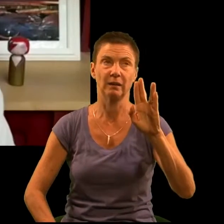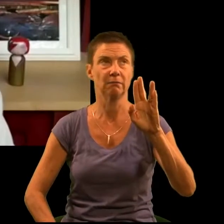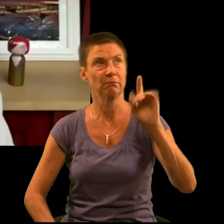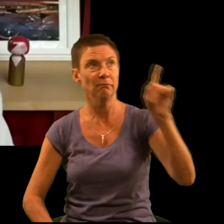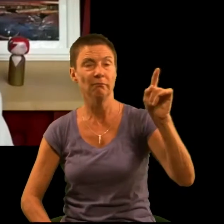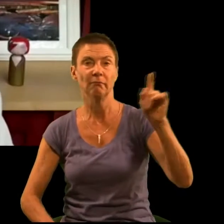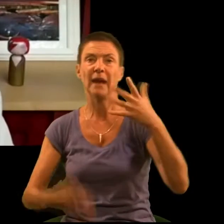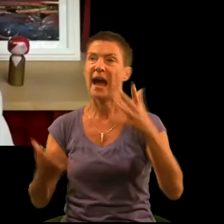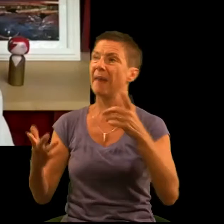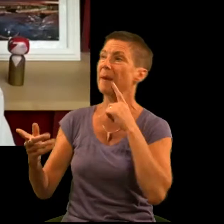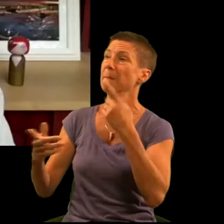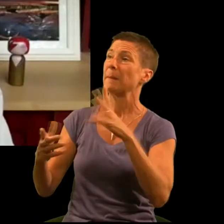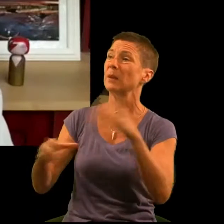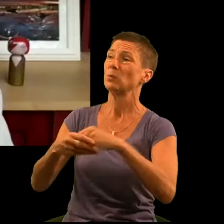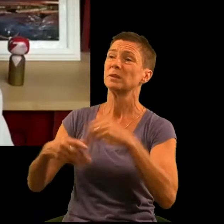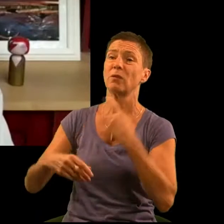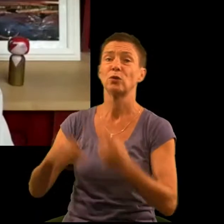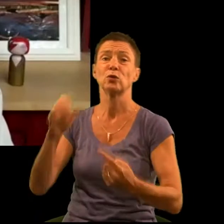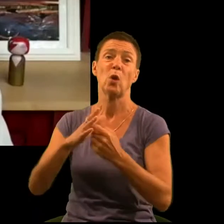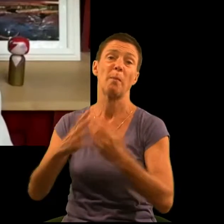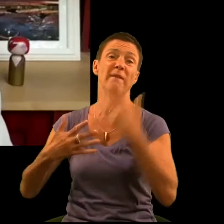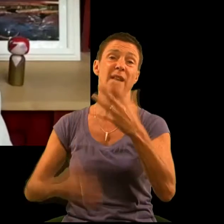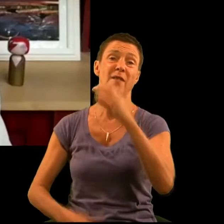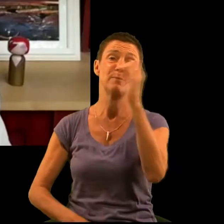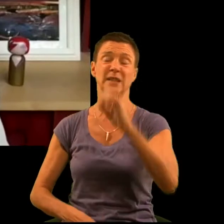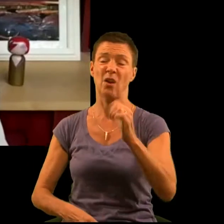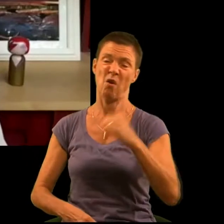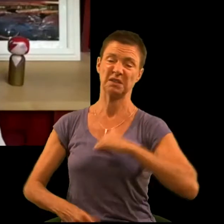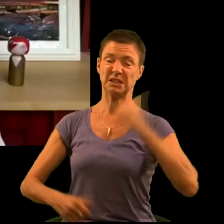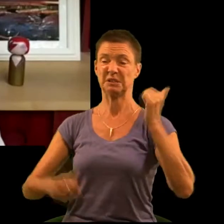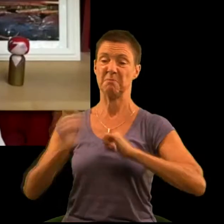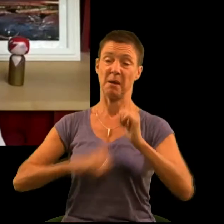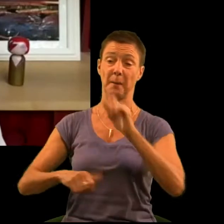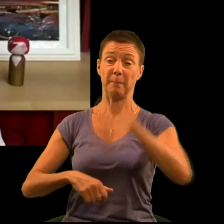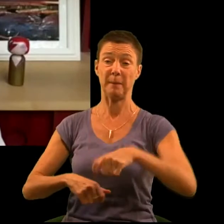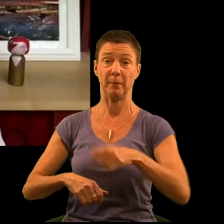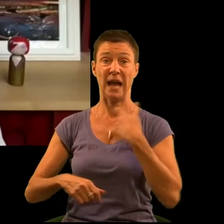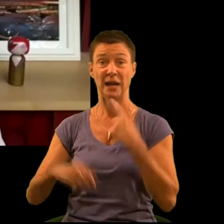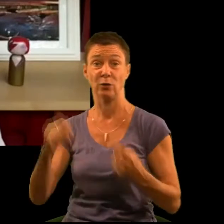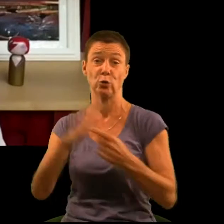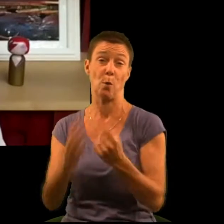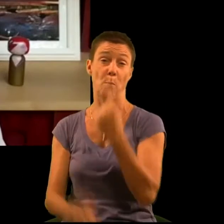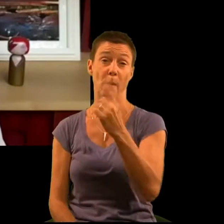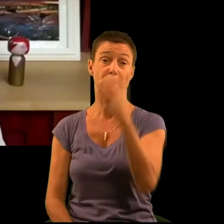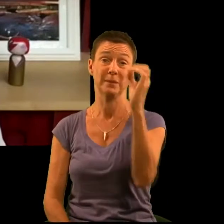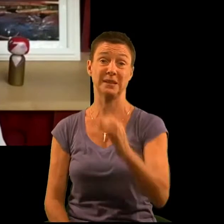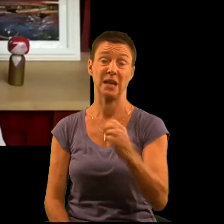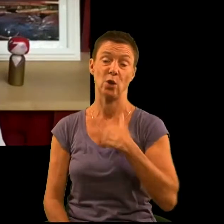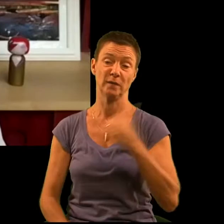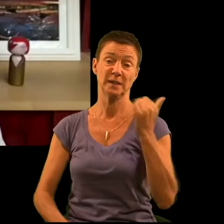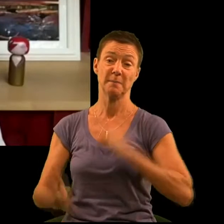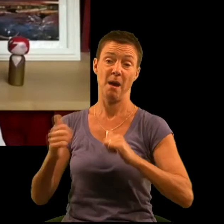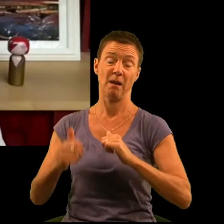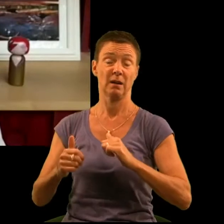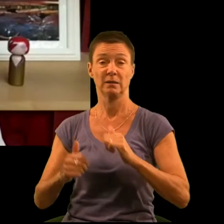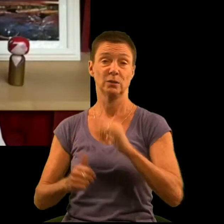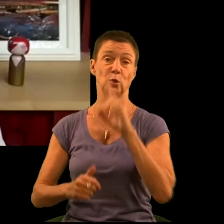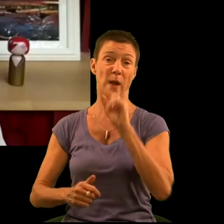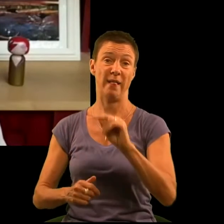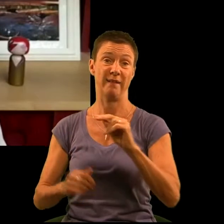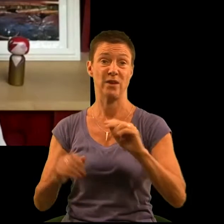that he was possibly in the top 5% of smug people on the planet, and in the top 1% of smug 12-year-olds